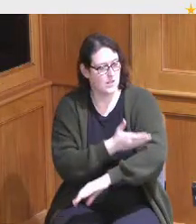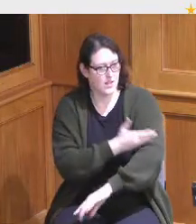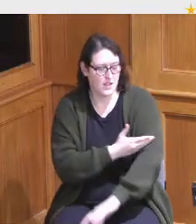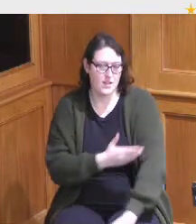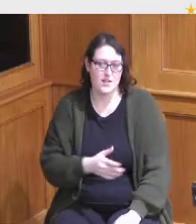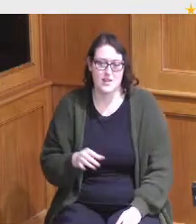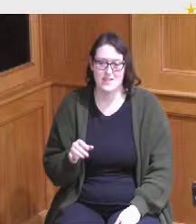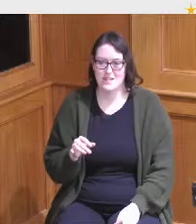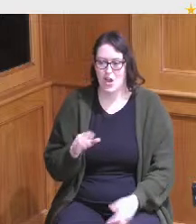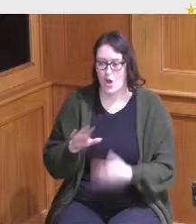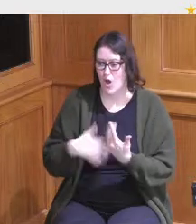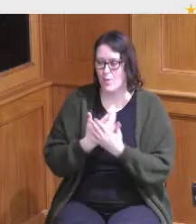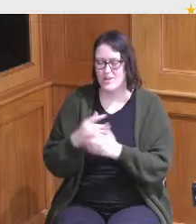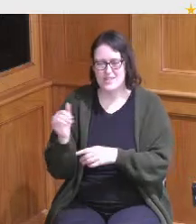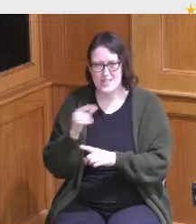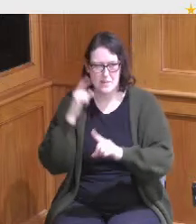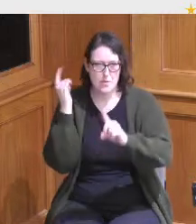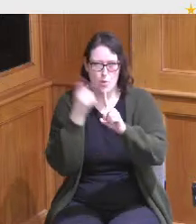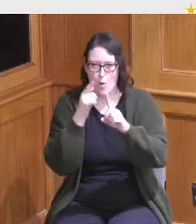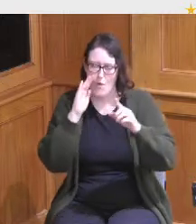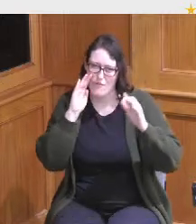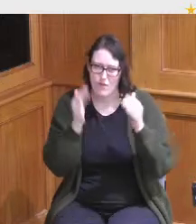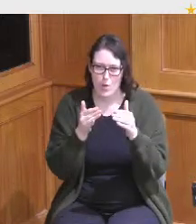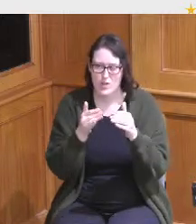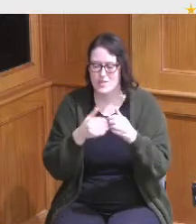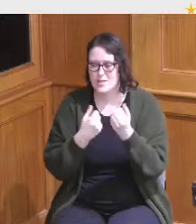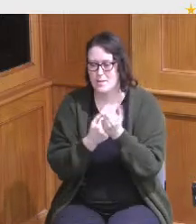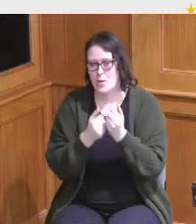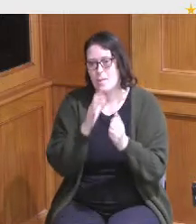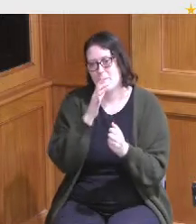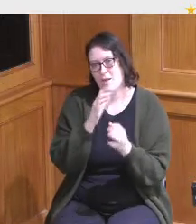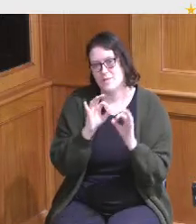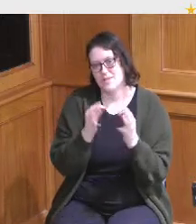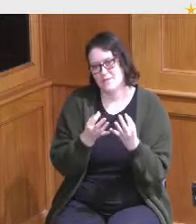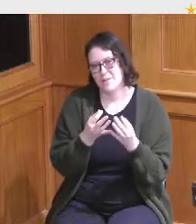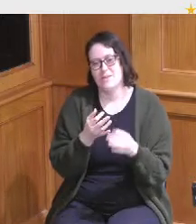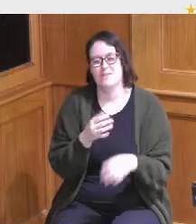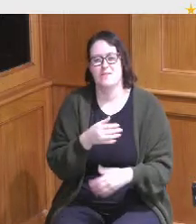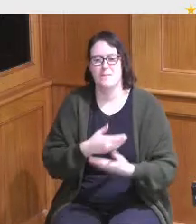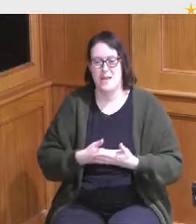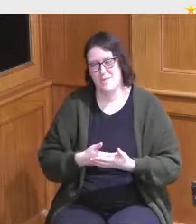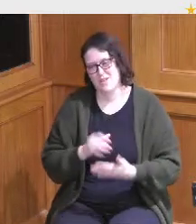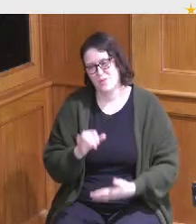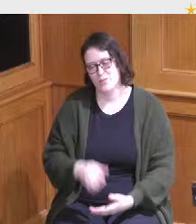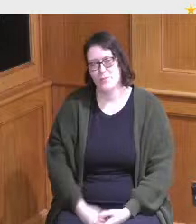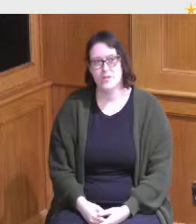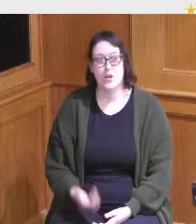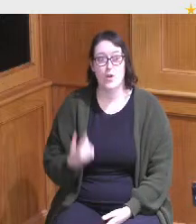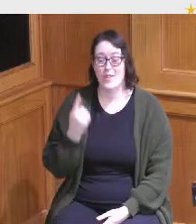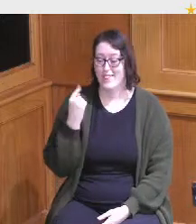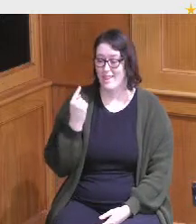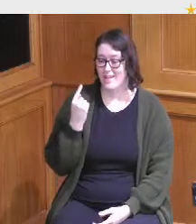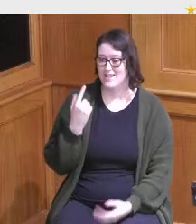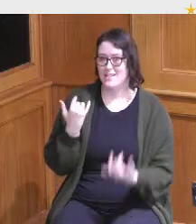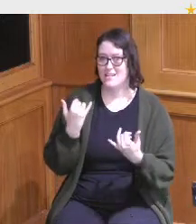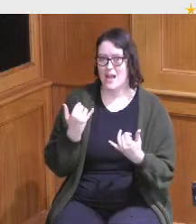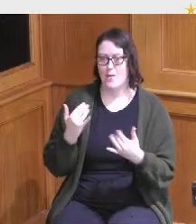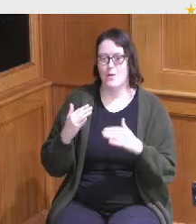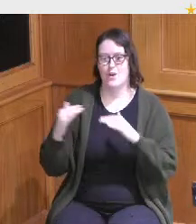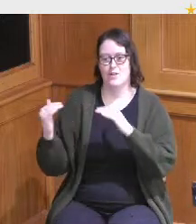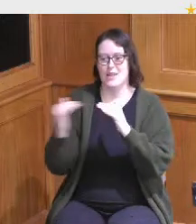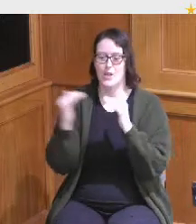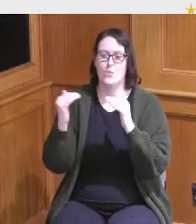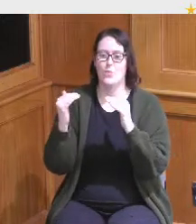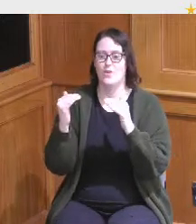in the same direction to support moms and babies. So our first big milestone last year was that we are now on